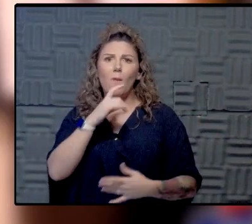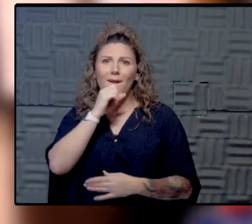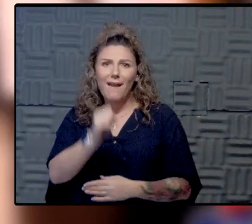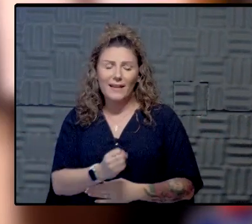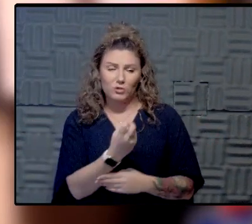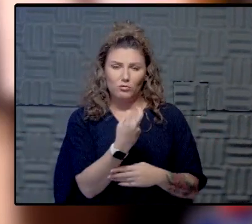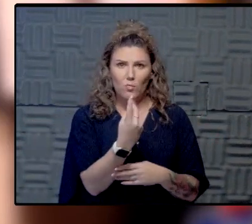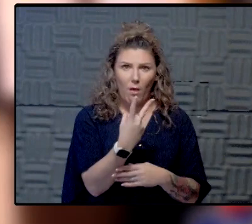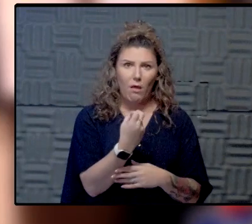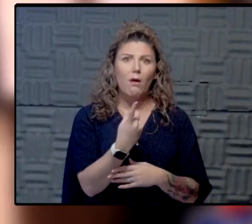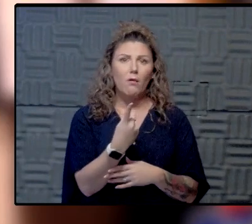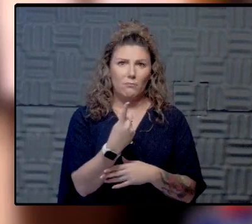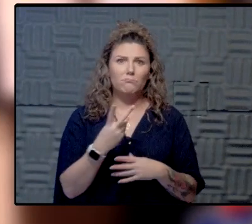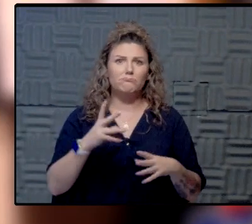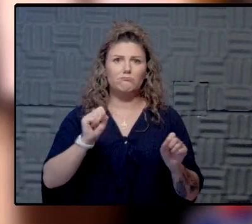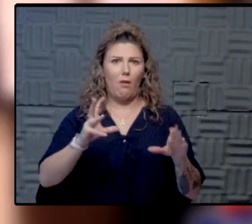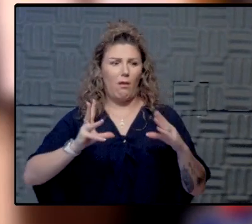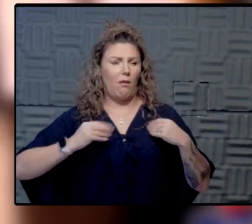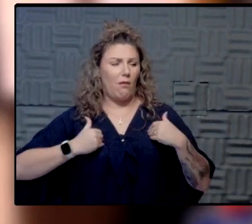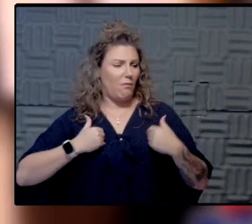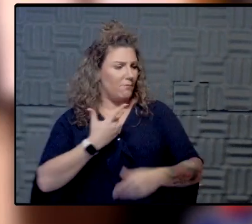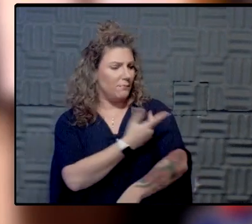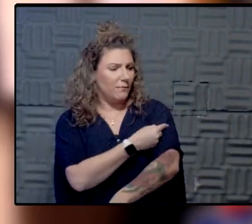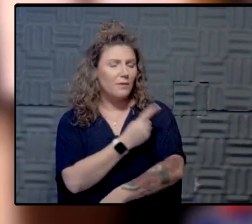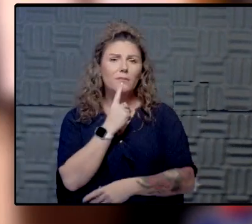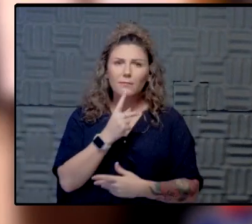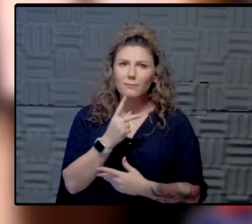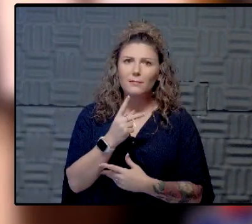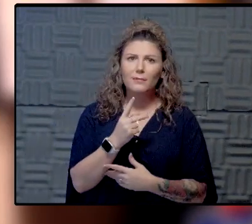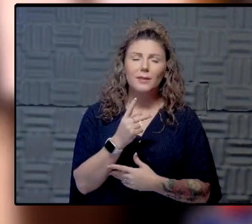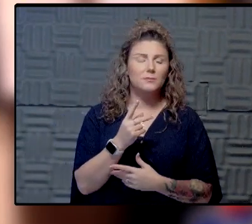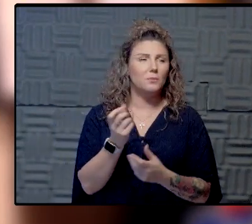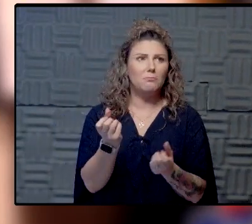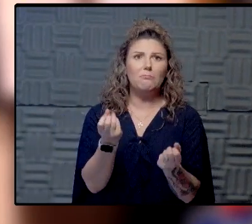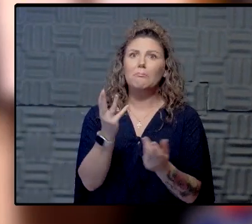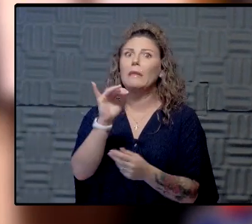another millions of people patients who could be